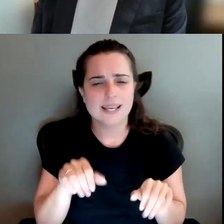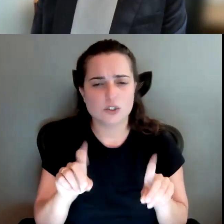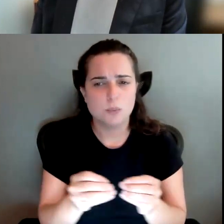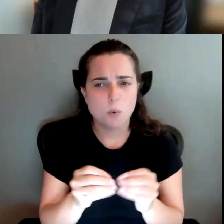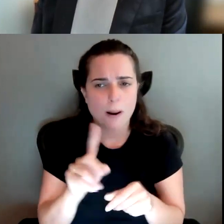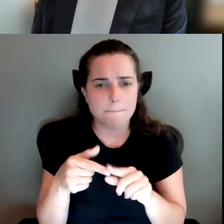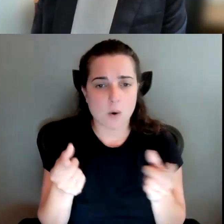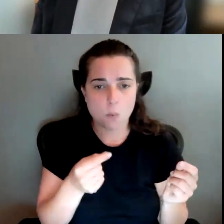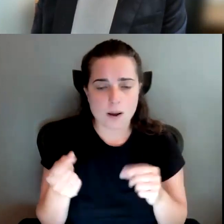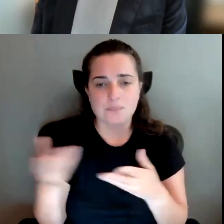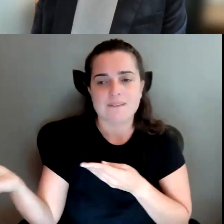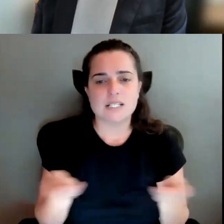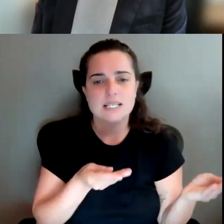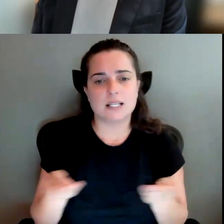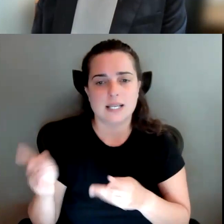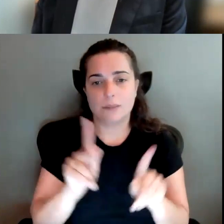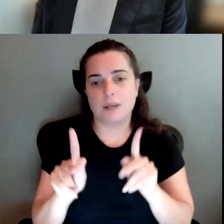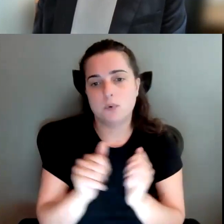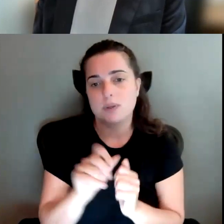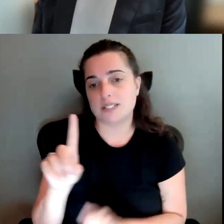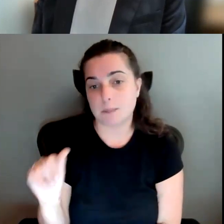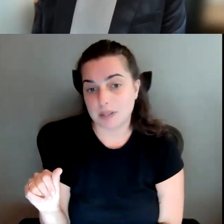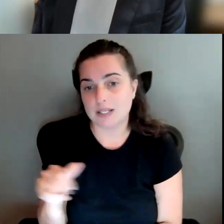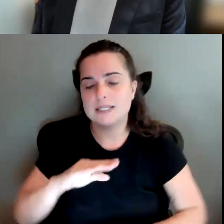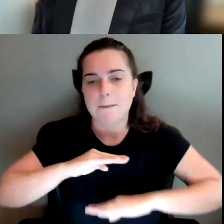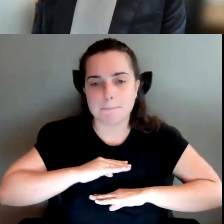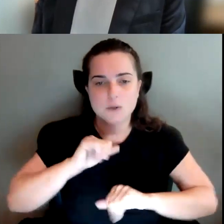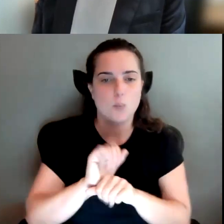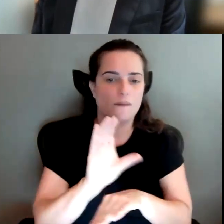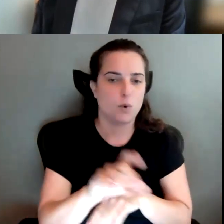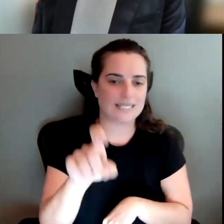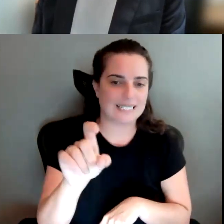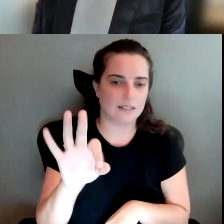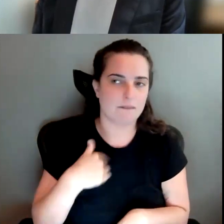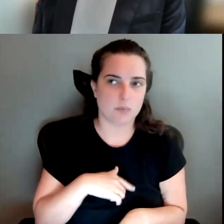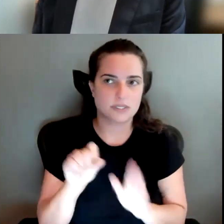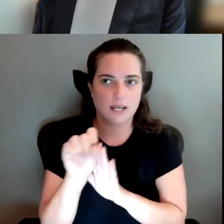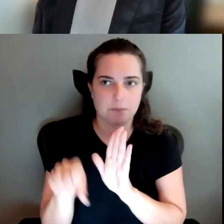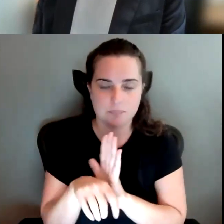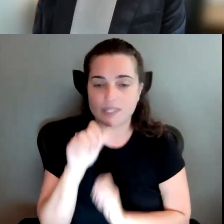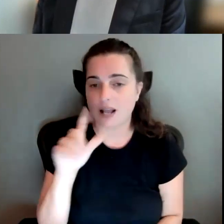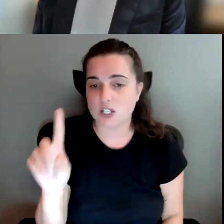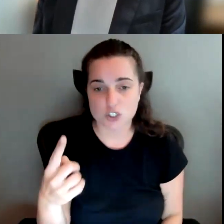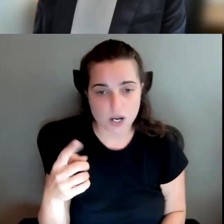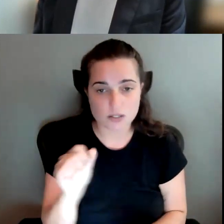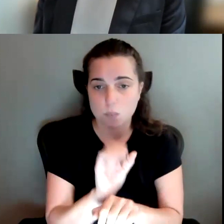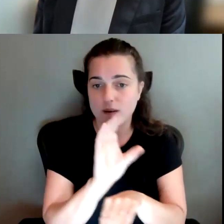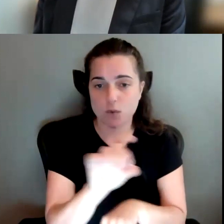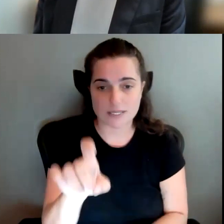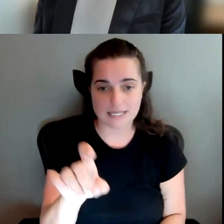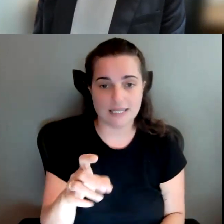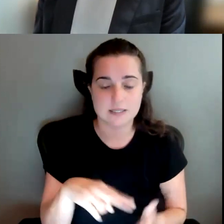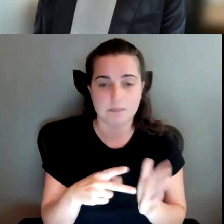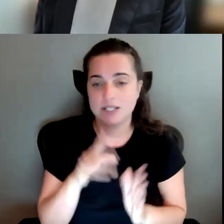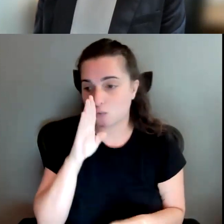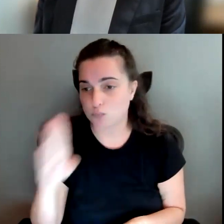facilitating people with disabilities to meet the workforce needs of our state. And not just the workforce needs in the way of a